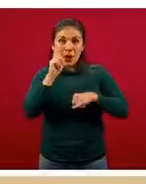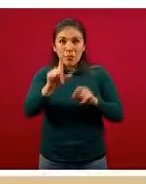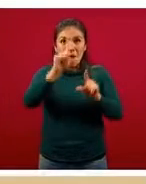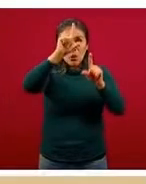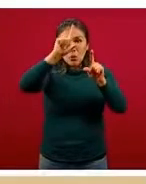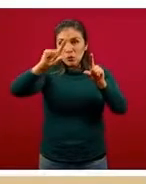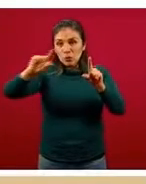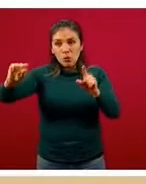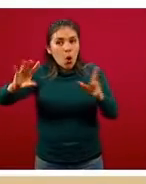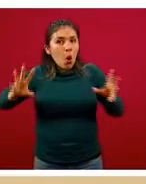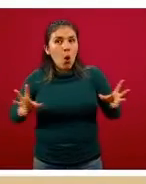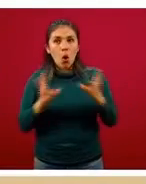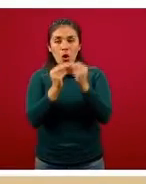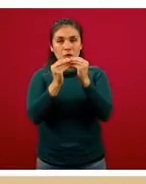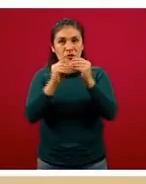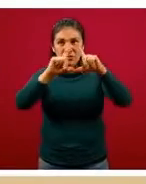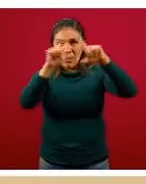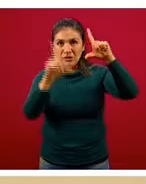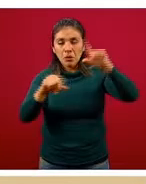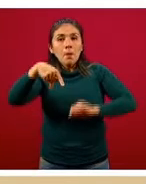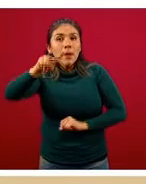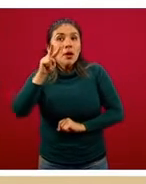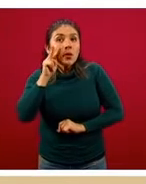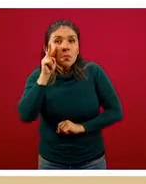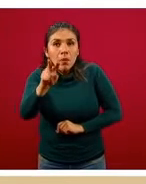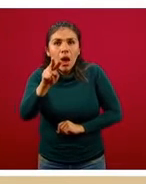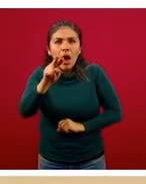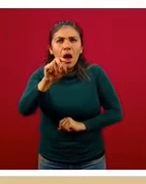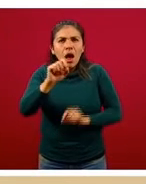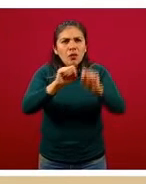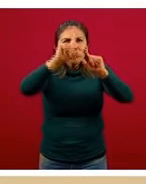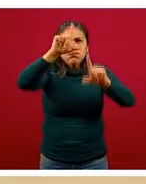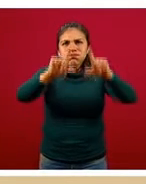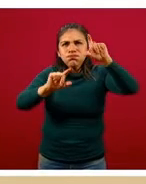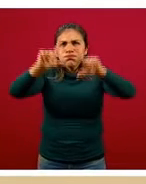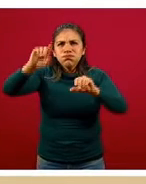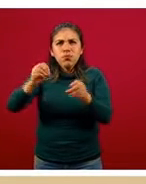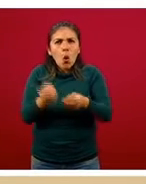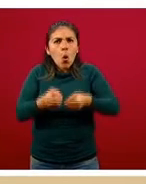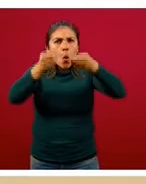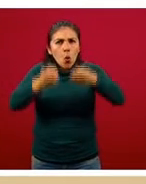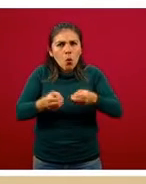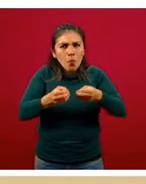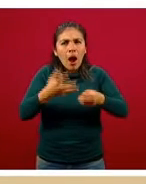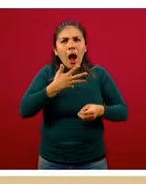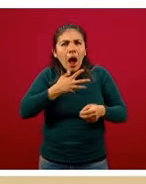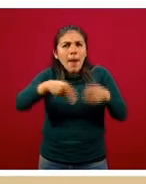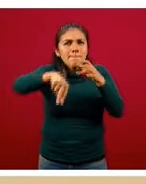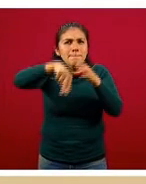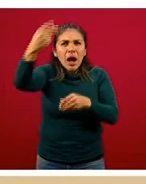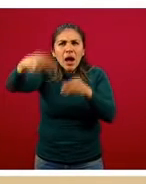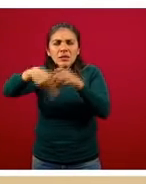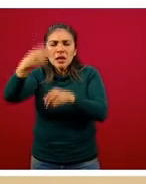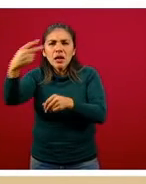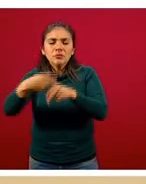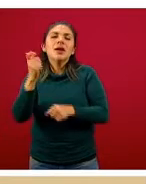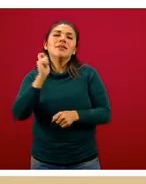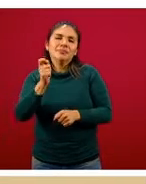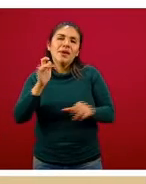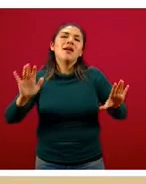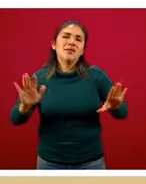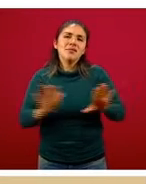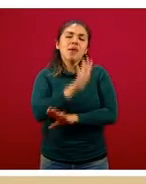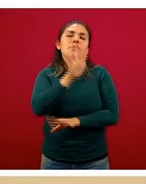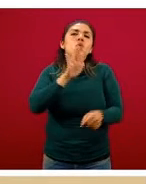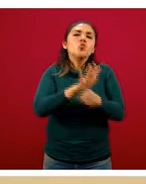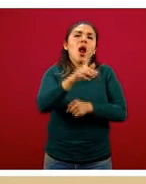respiratory infection hospital beds is currently being used. Now, even